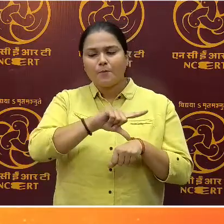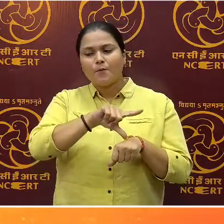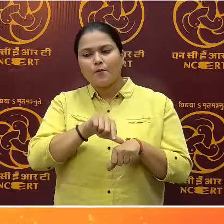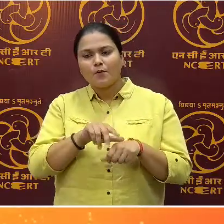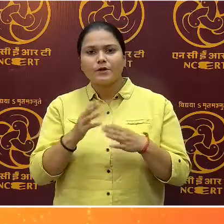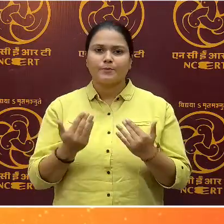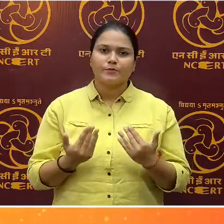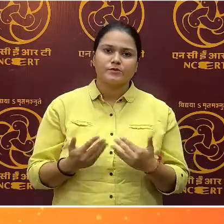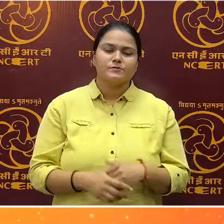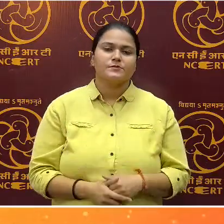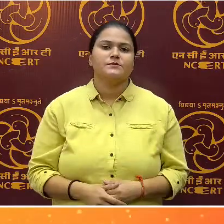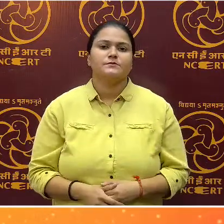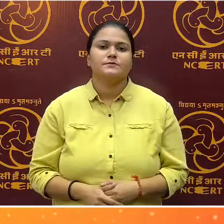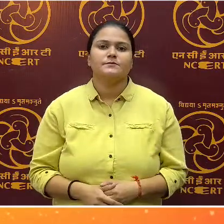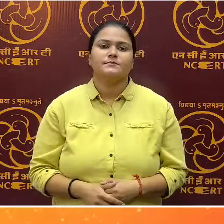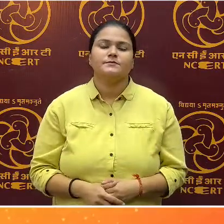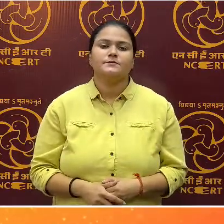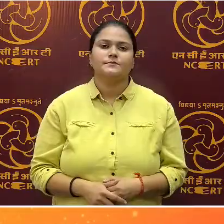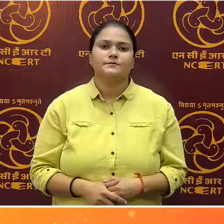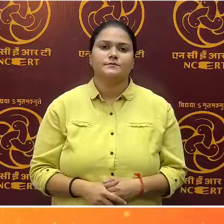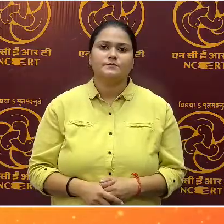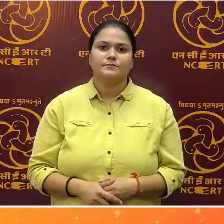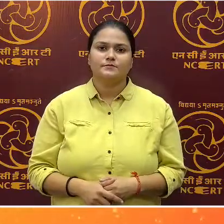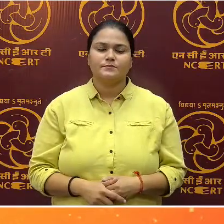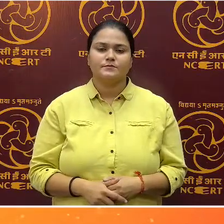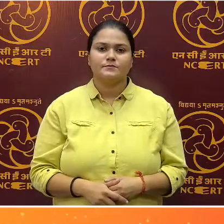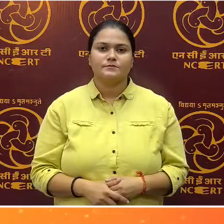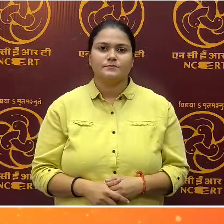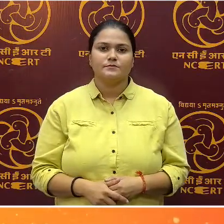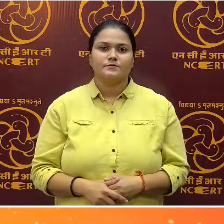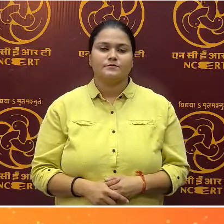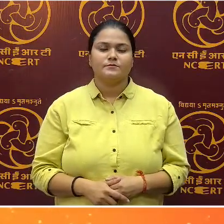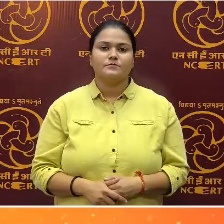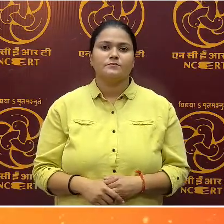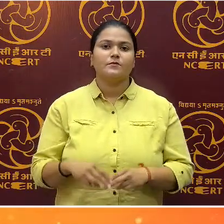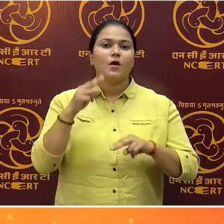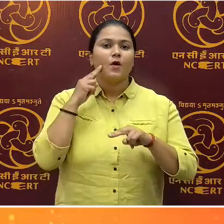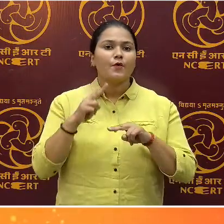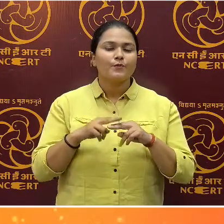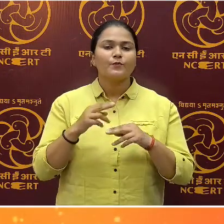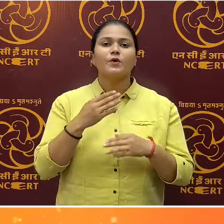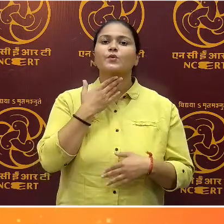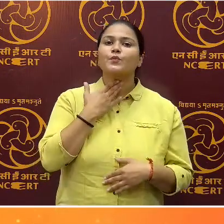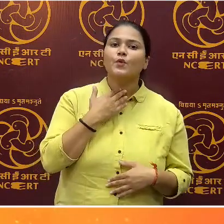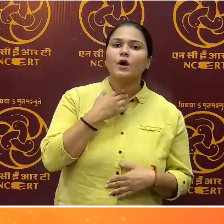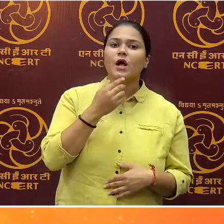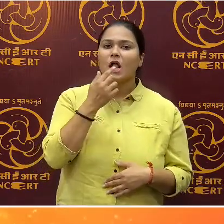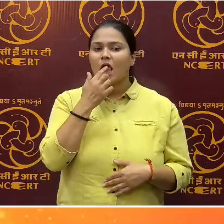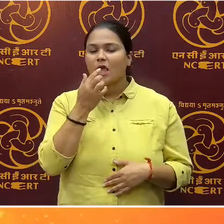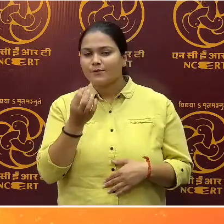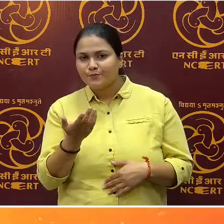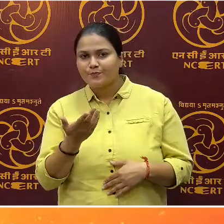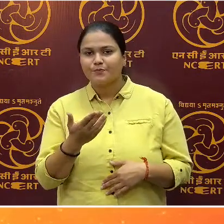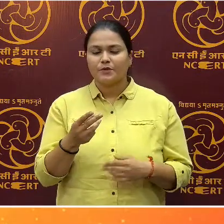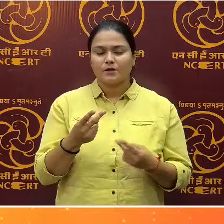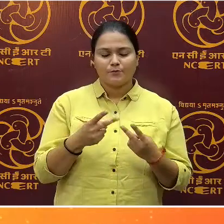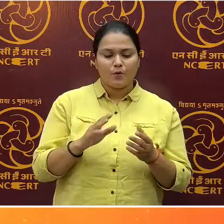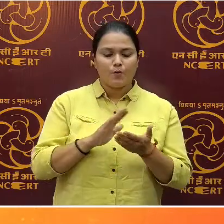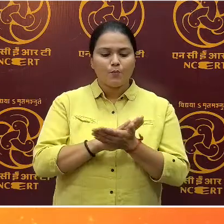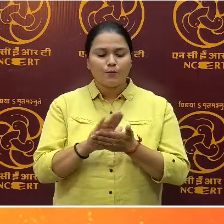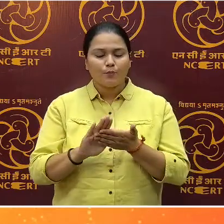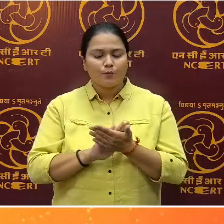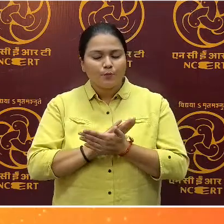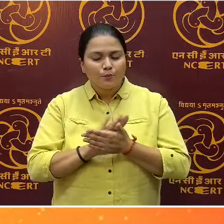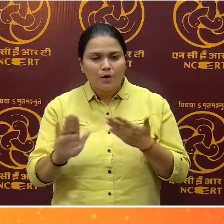uniform mixture means, that wherein the salt or sugar, they are completely